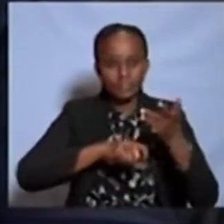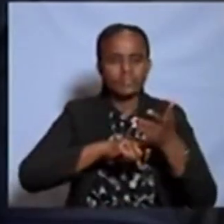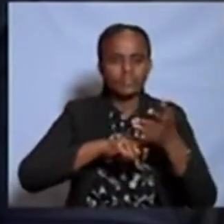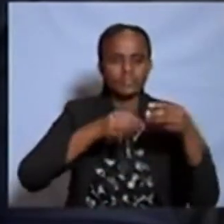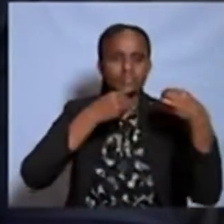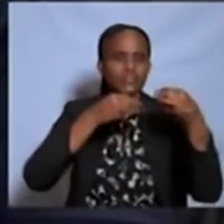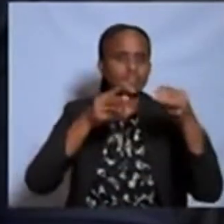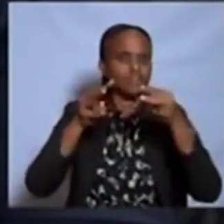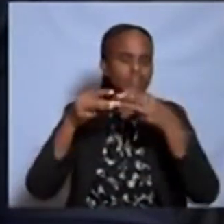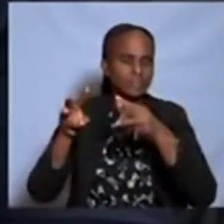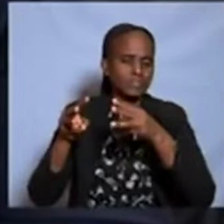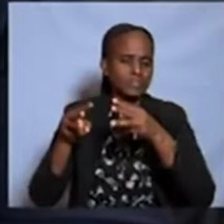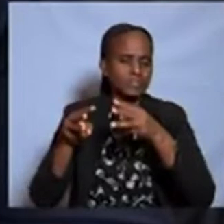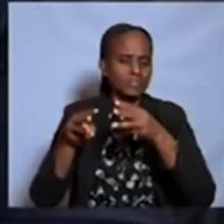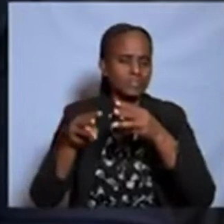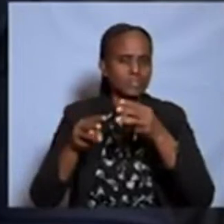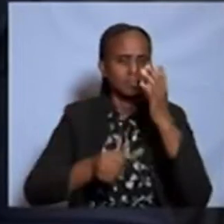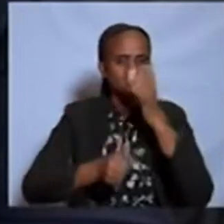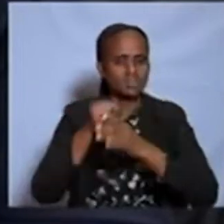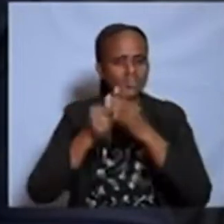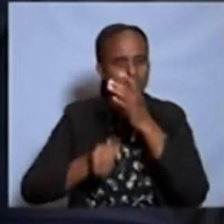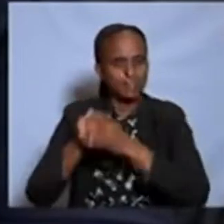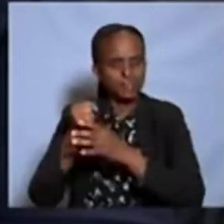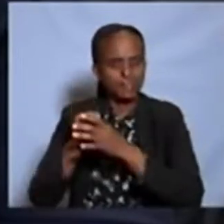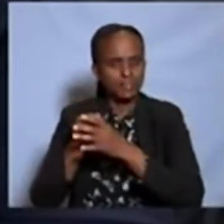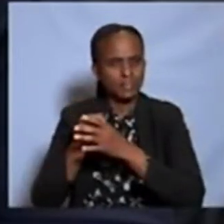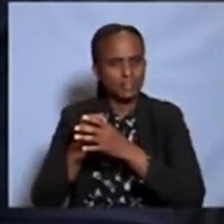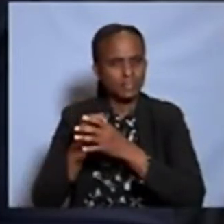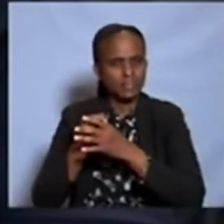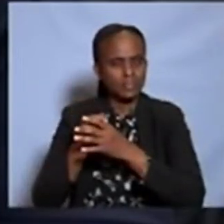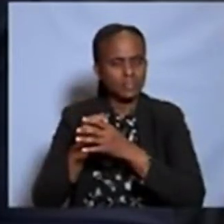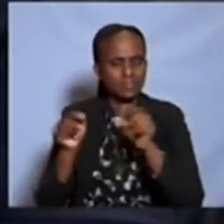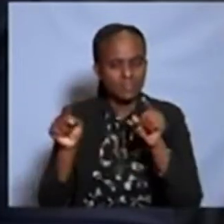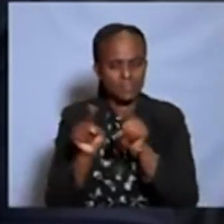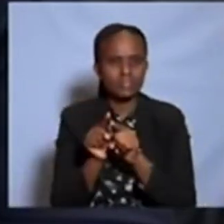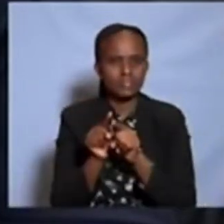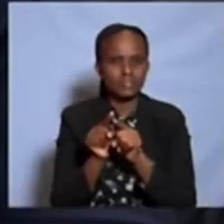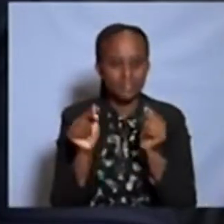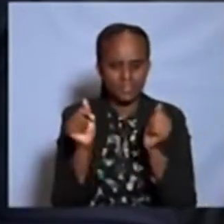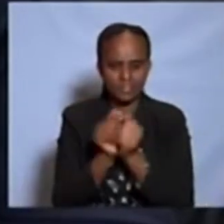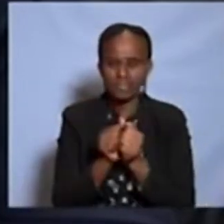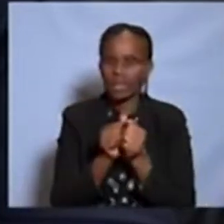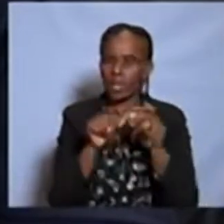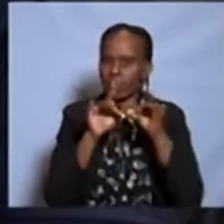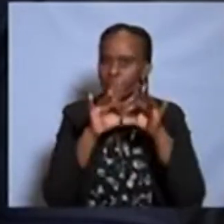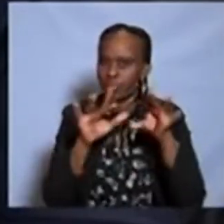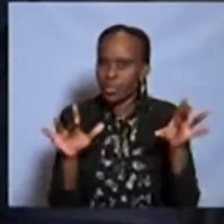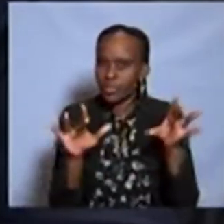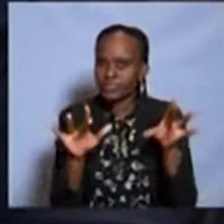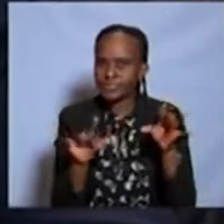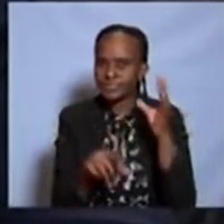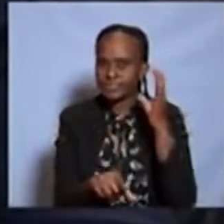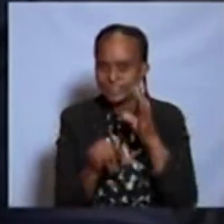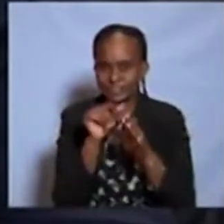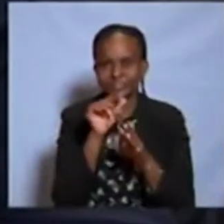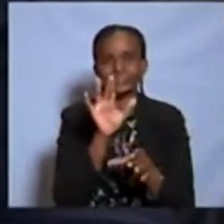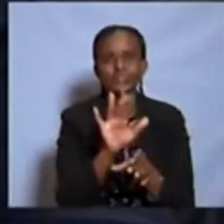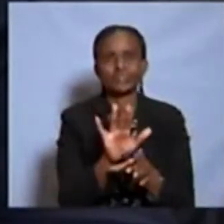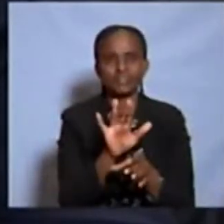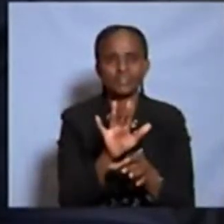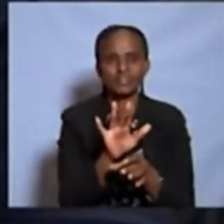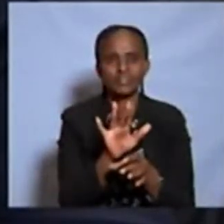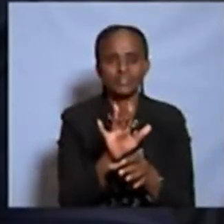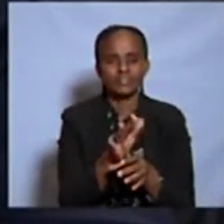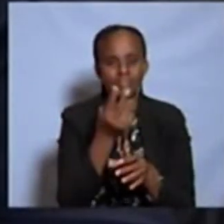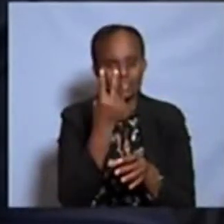market stores, and plot premium. You find on